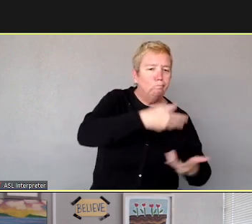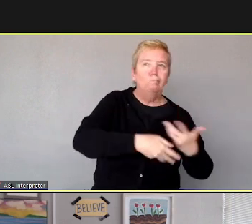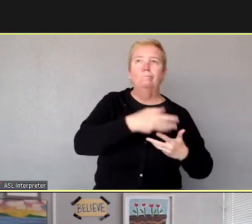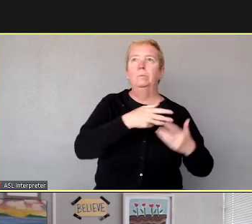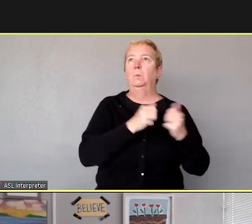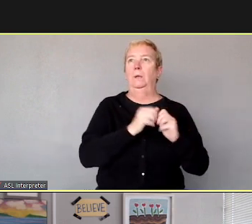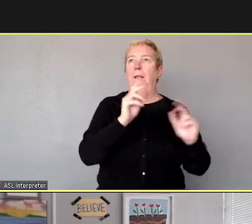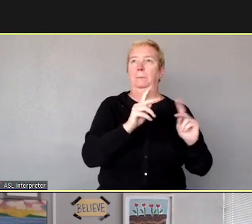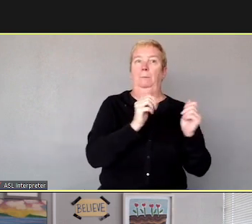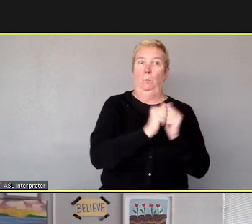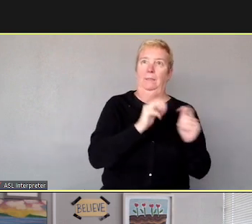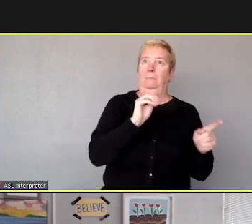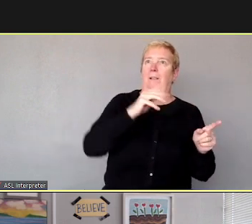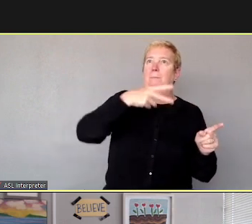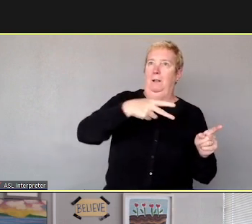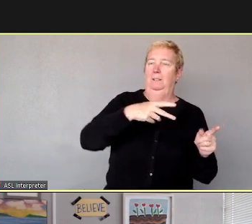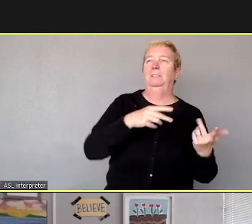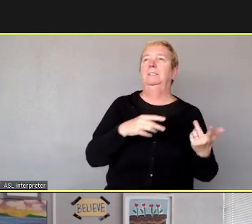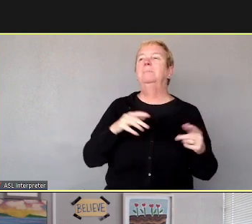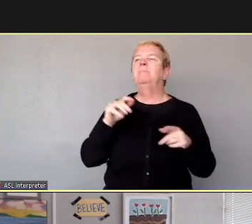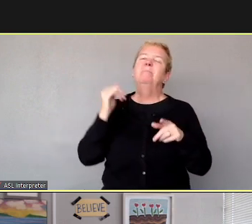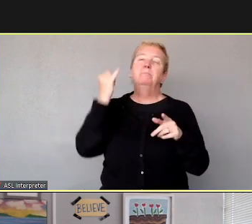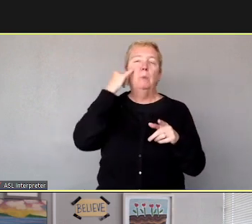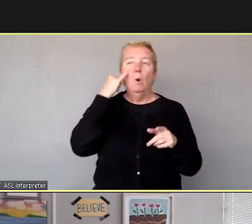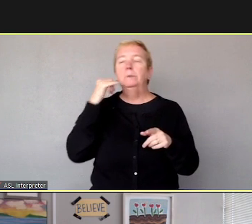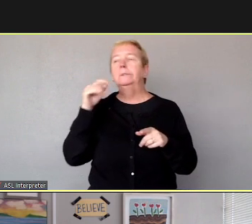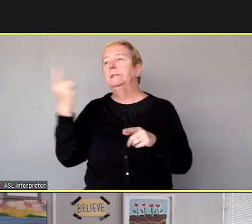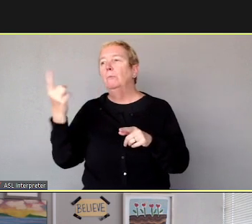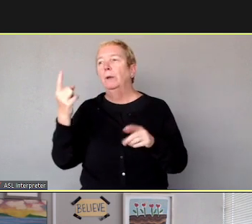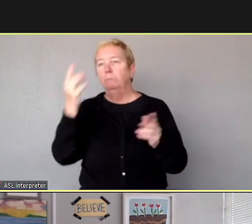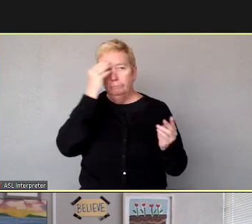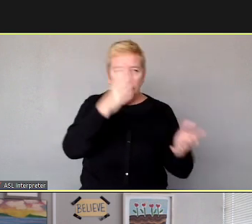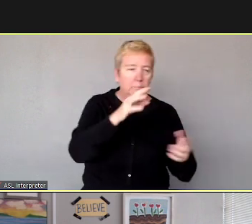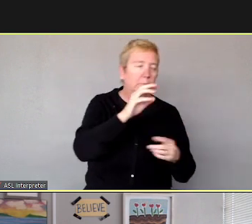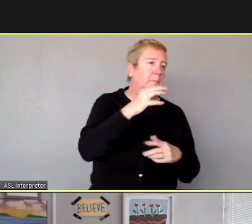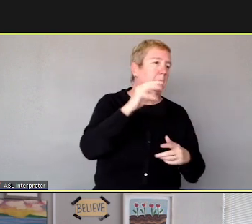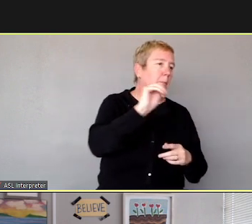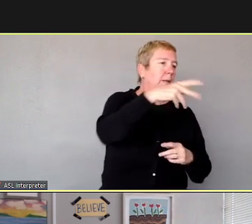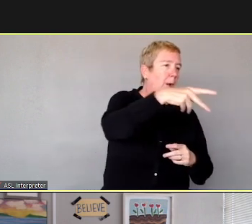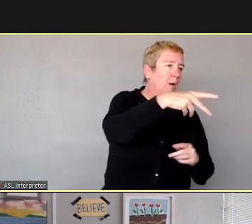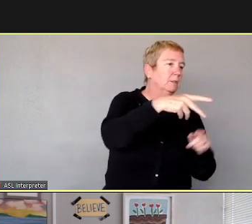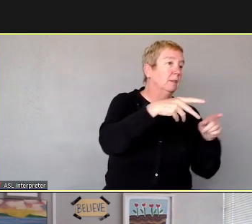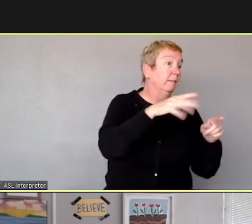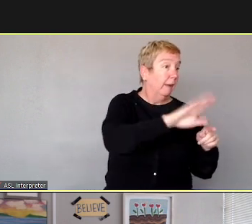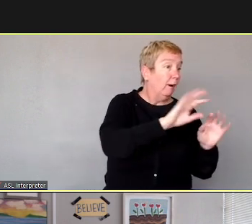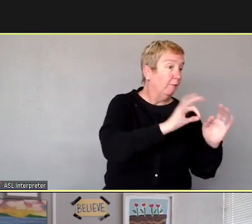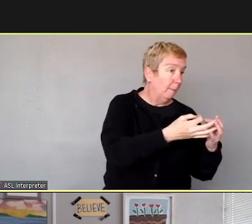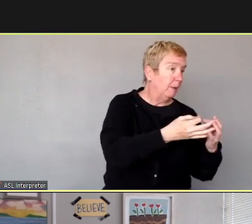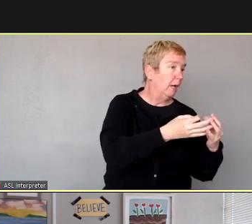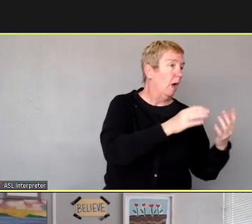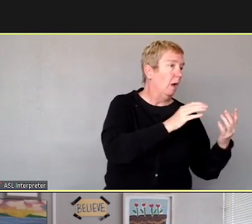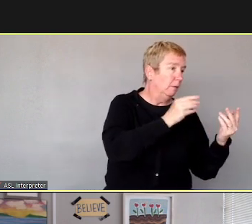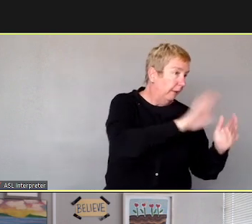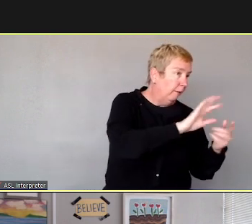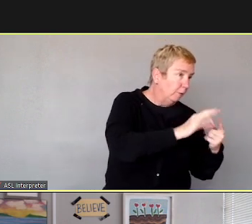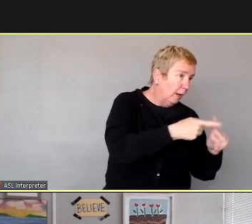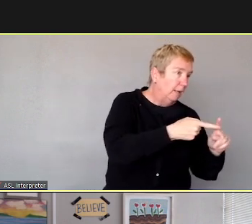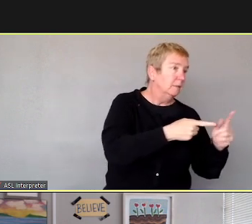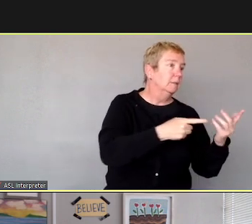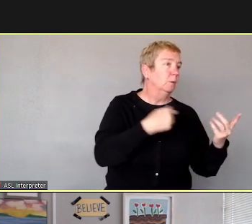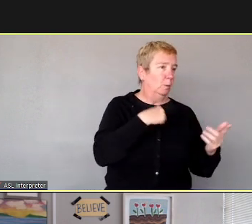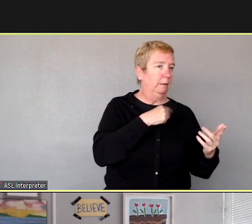been contacted through our public health department through investigation, contacts tracing, or if you